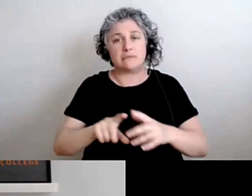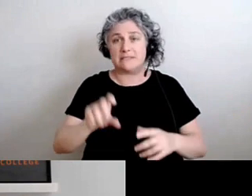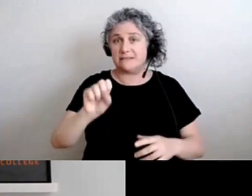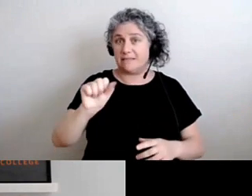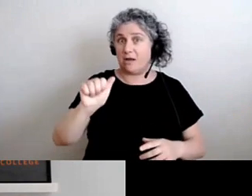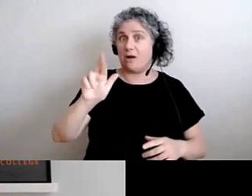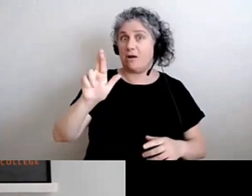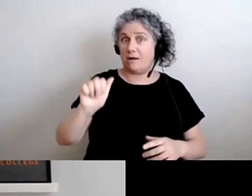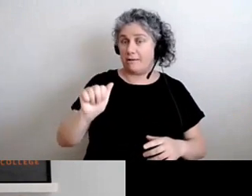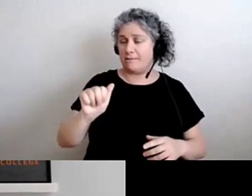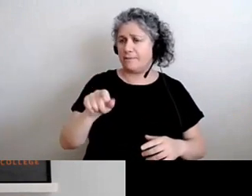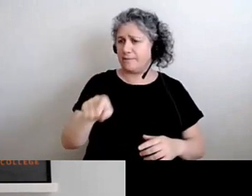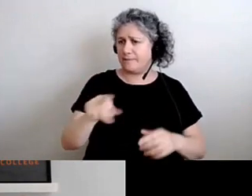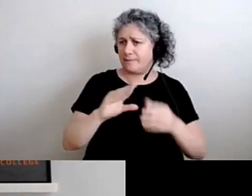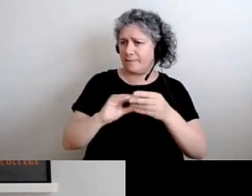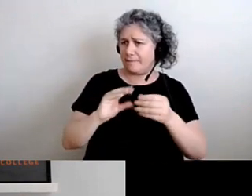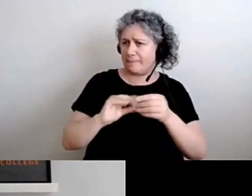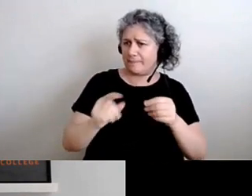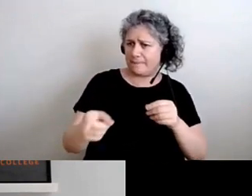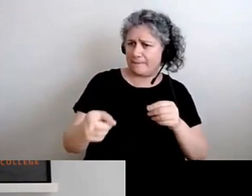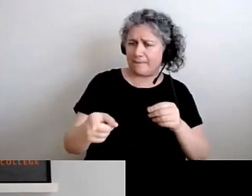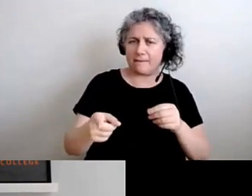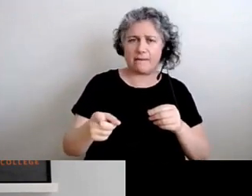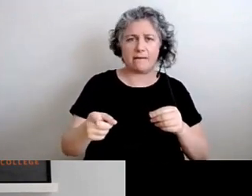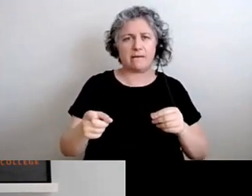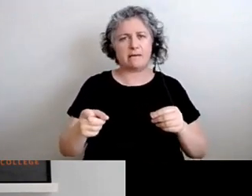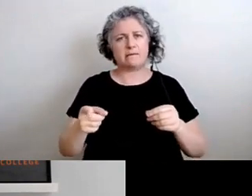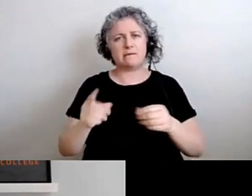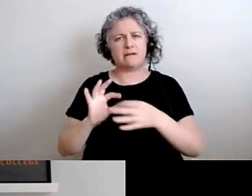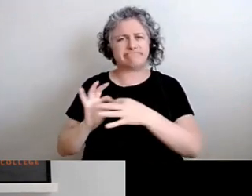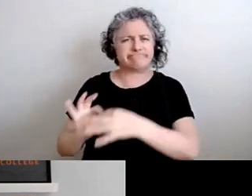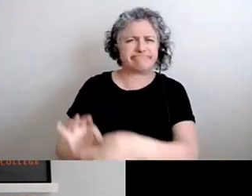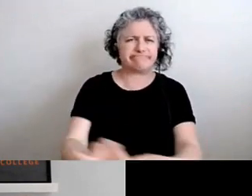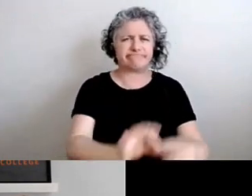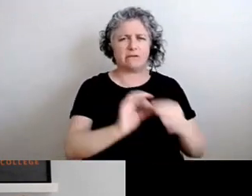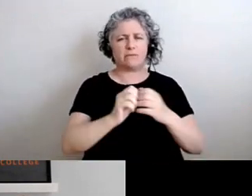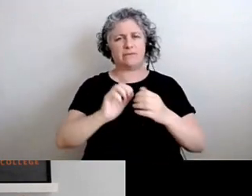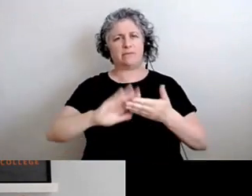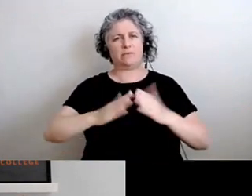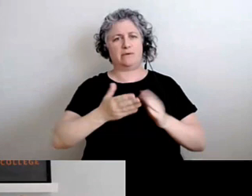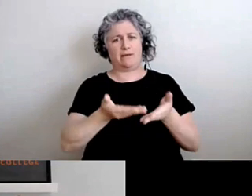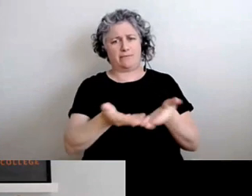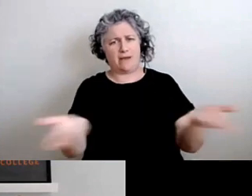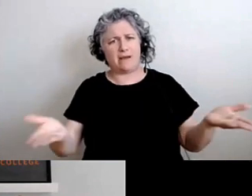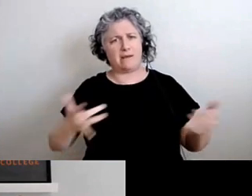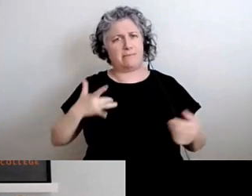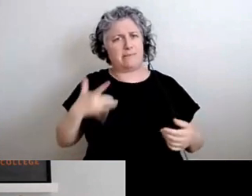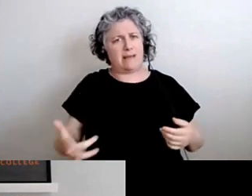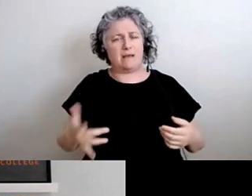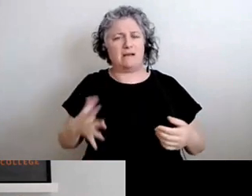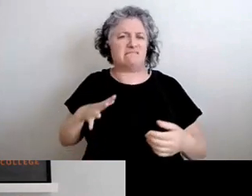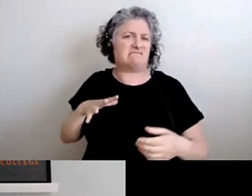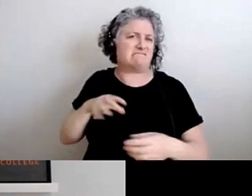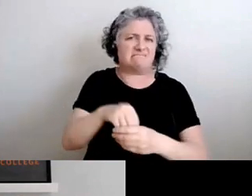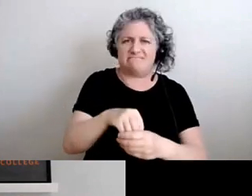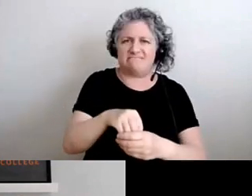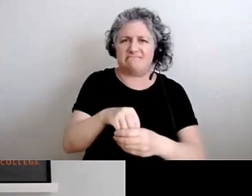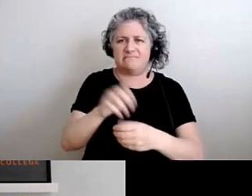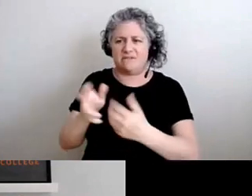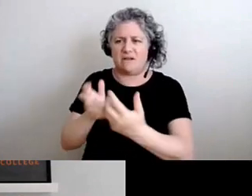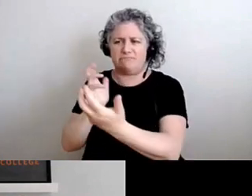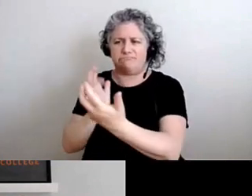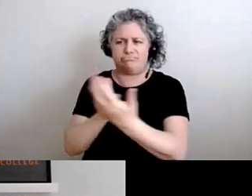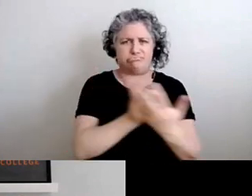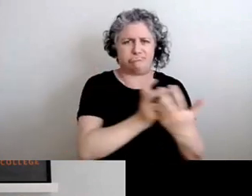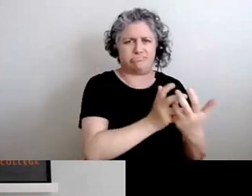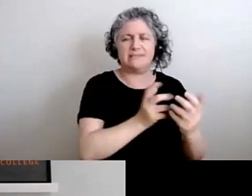with being able to really be within the community and participate in the community, customize it to your community it's